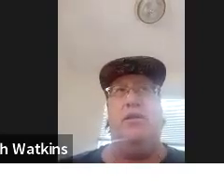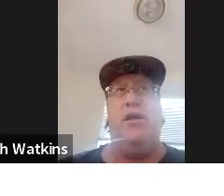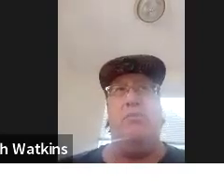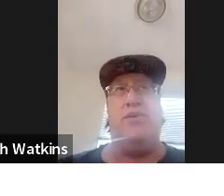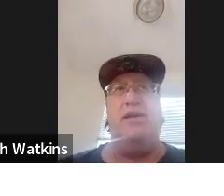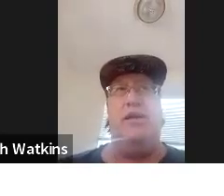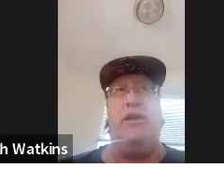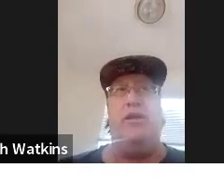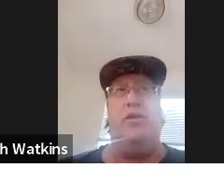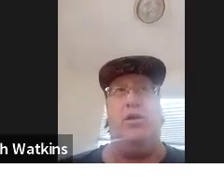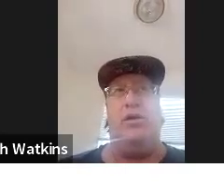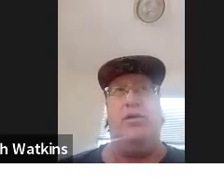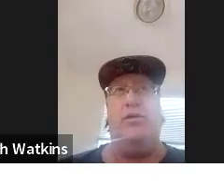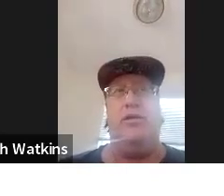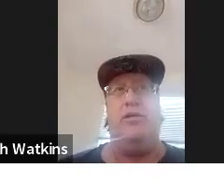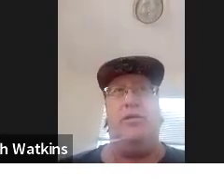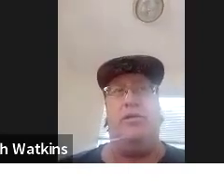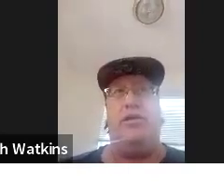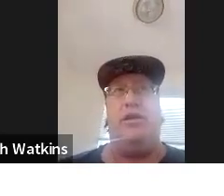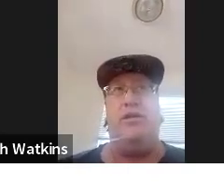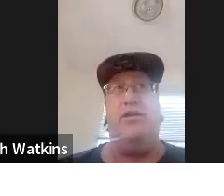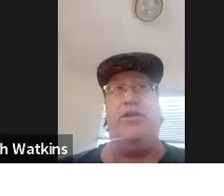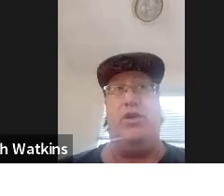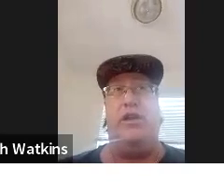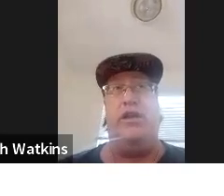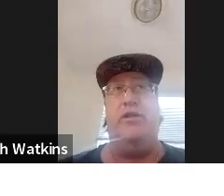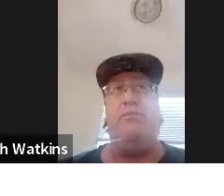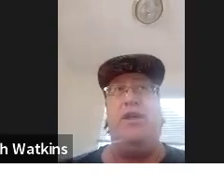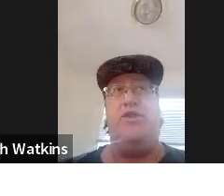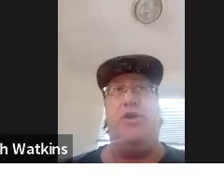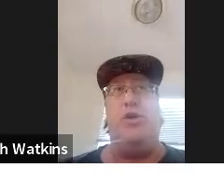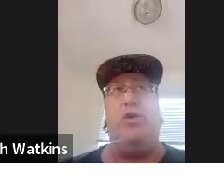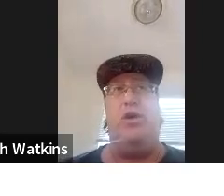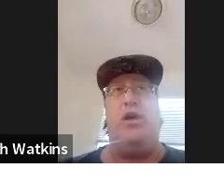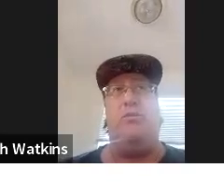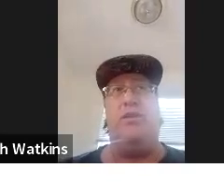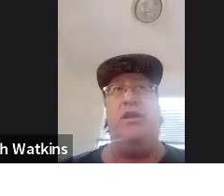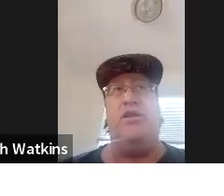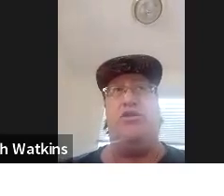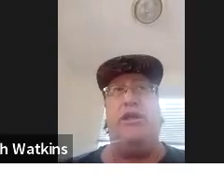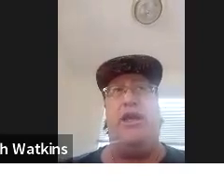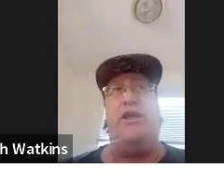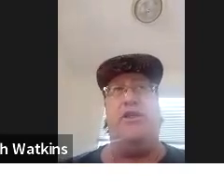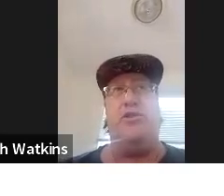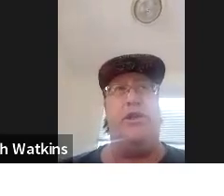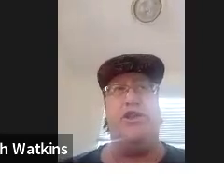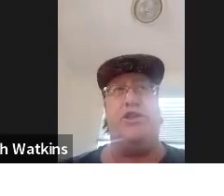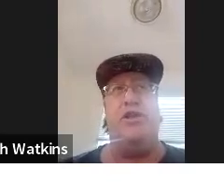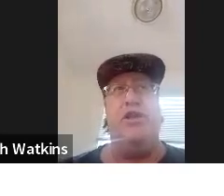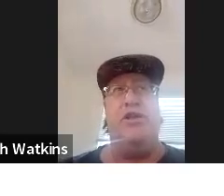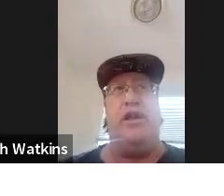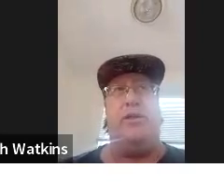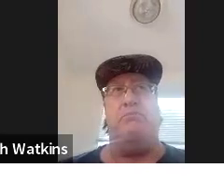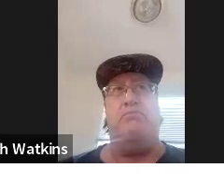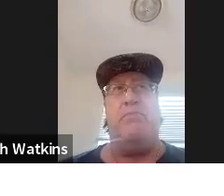the ability or the authority to create in their